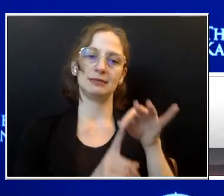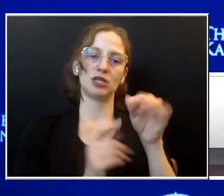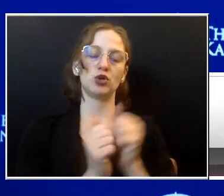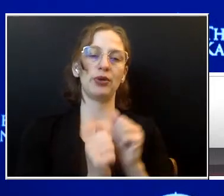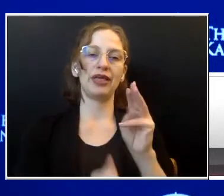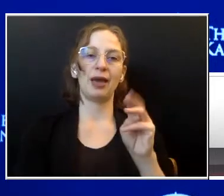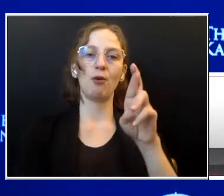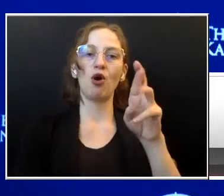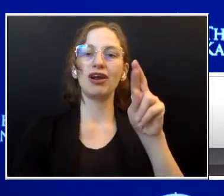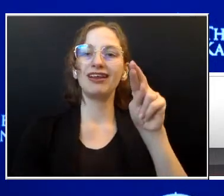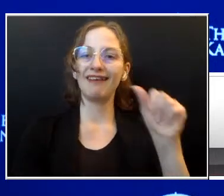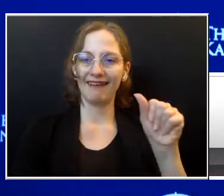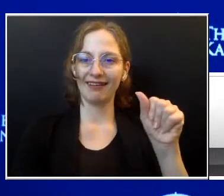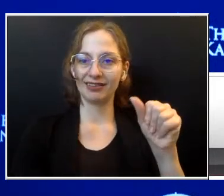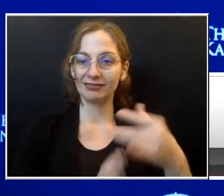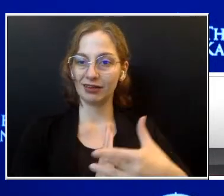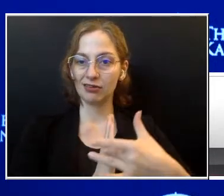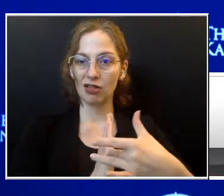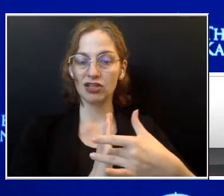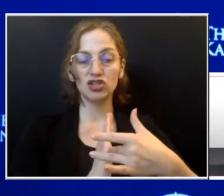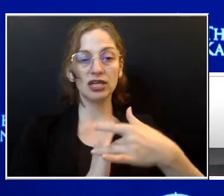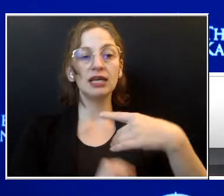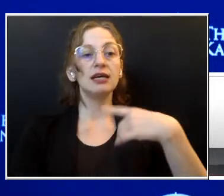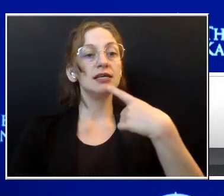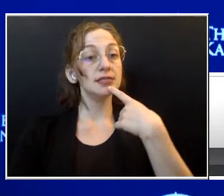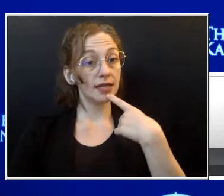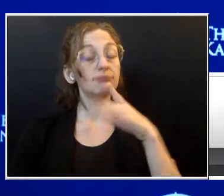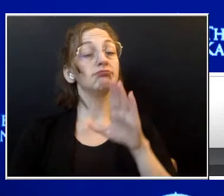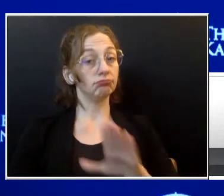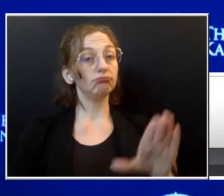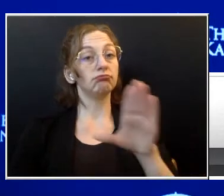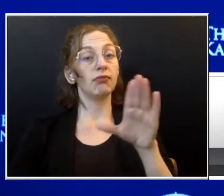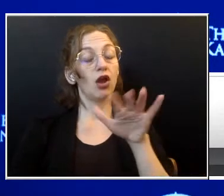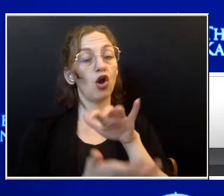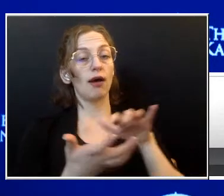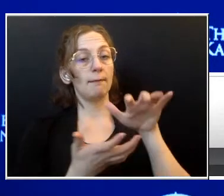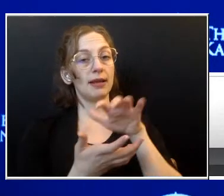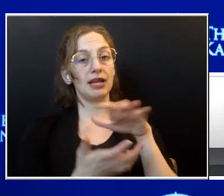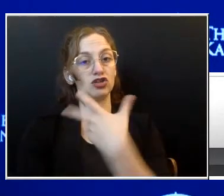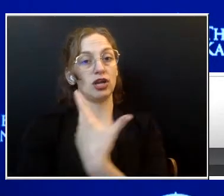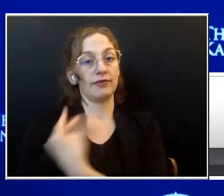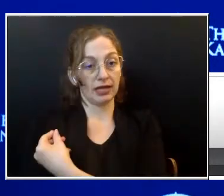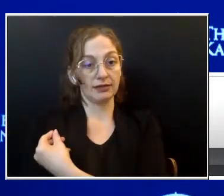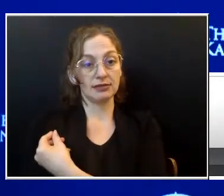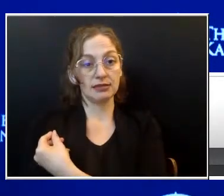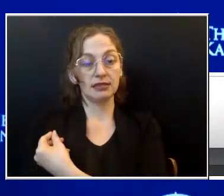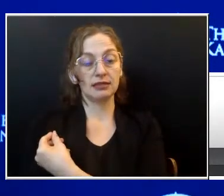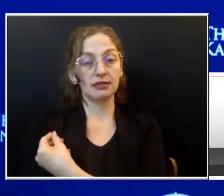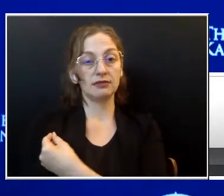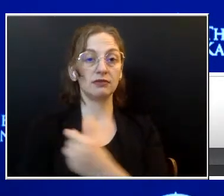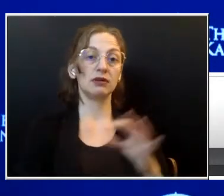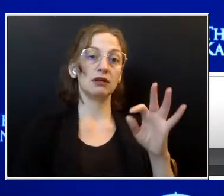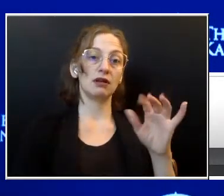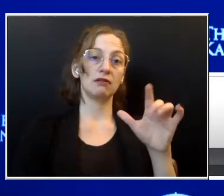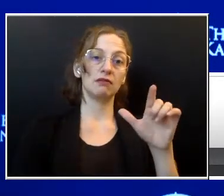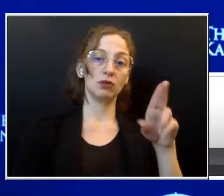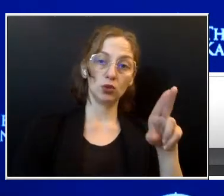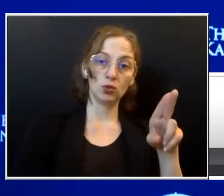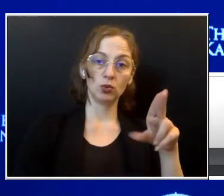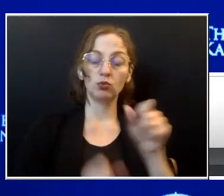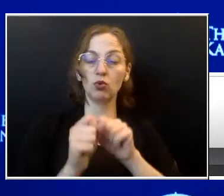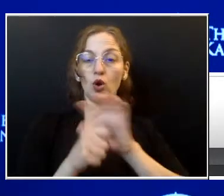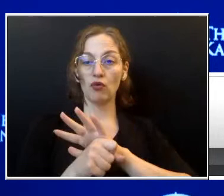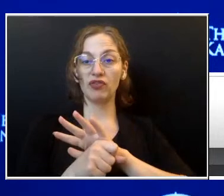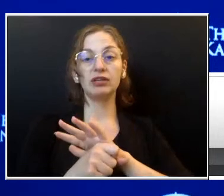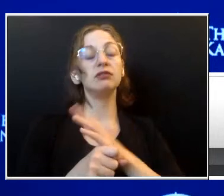that their combination vaccine for influenza and SARS-CoV-2 have developed or created